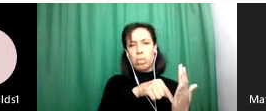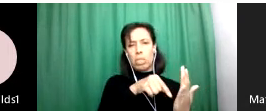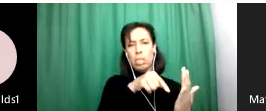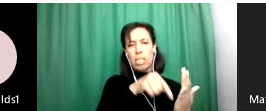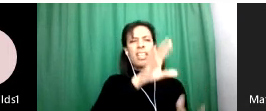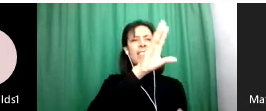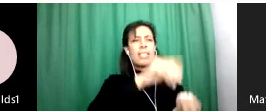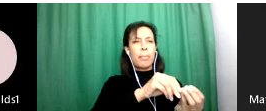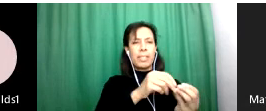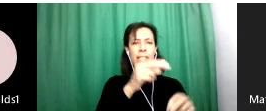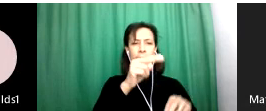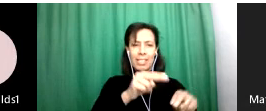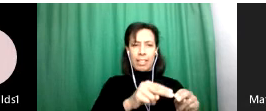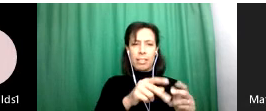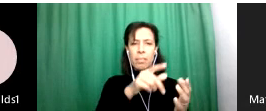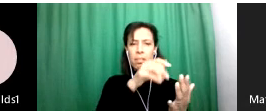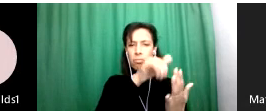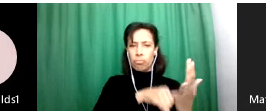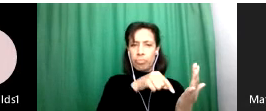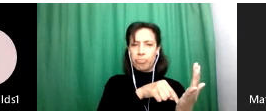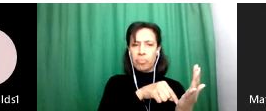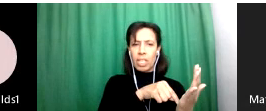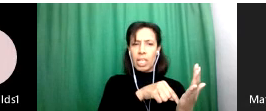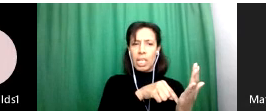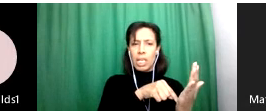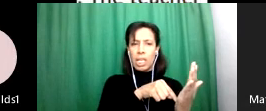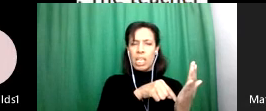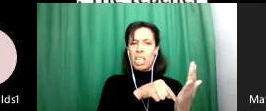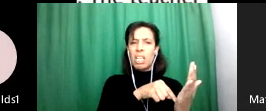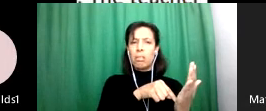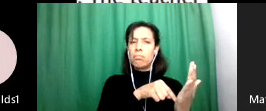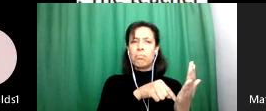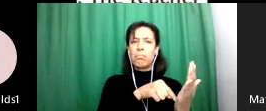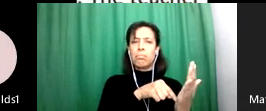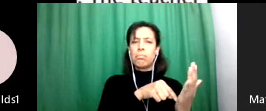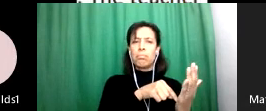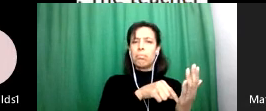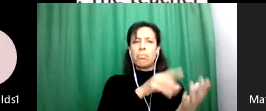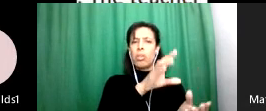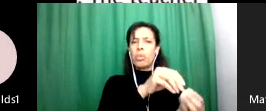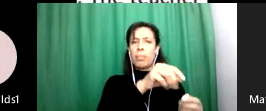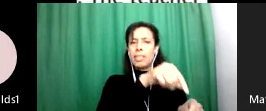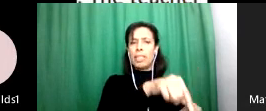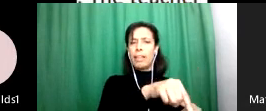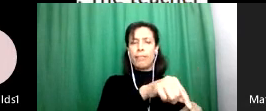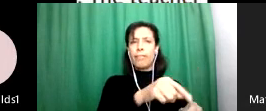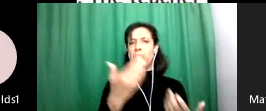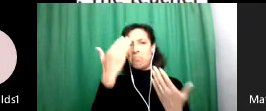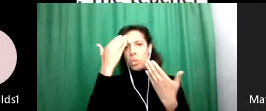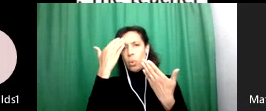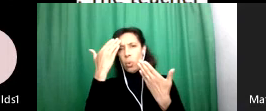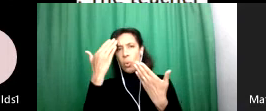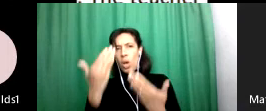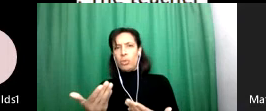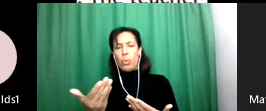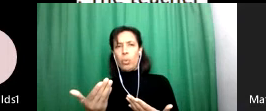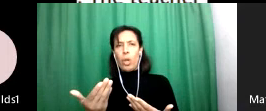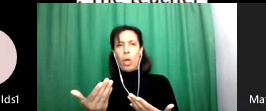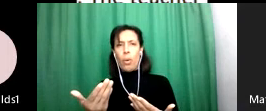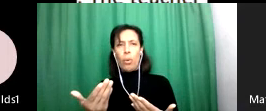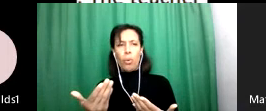this may have a significant effect on the pupil's learning. It's very summative. I don't know to what extent the pupil gets a